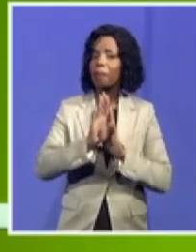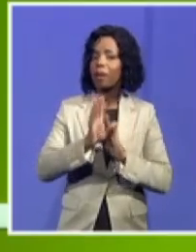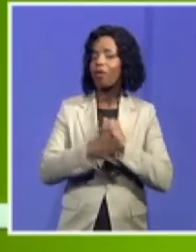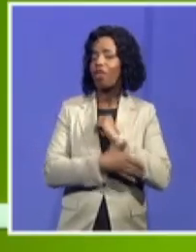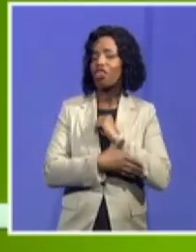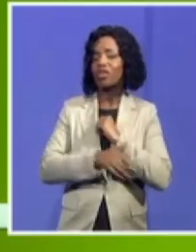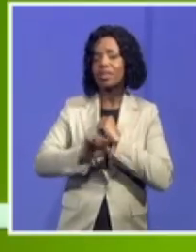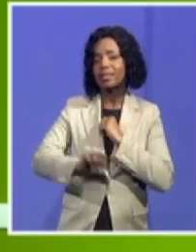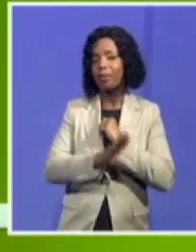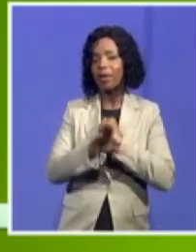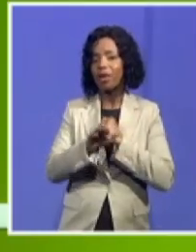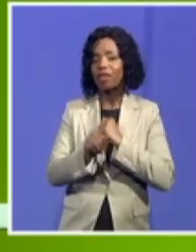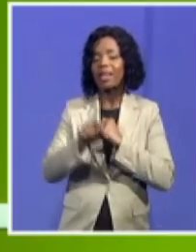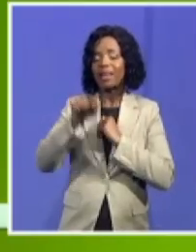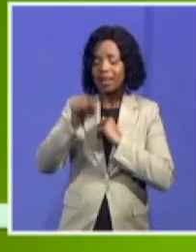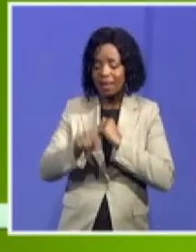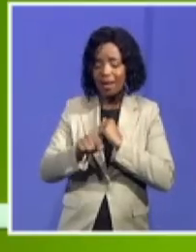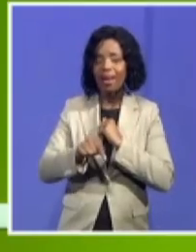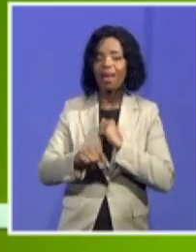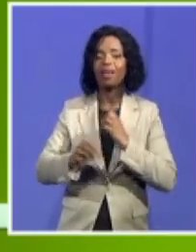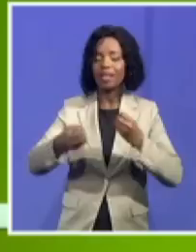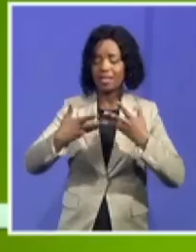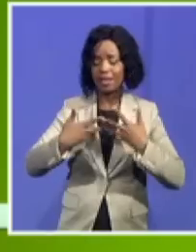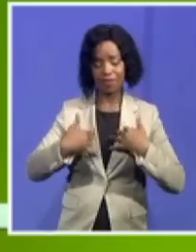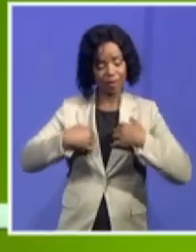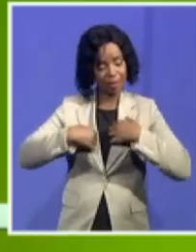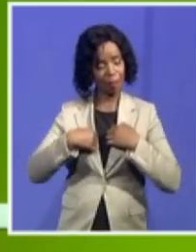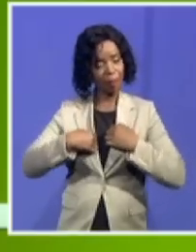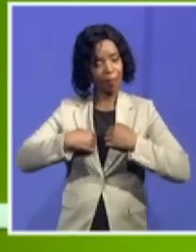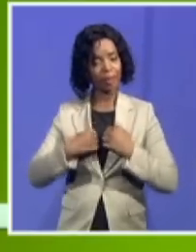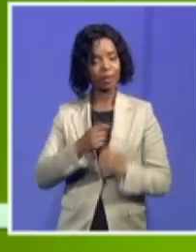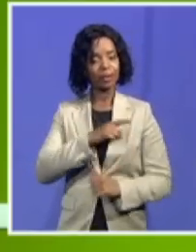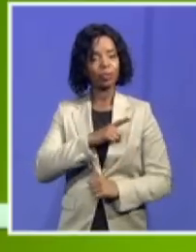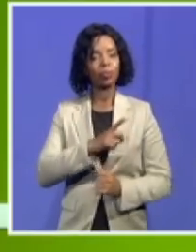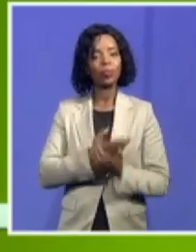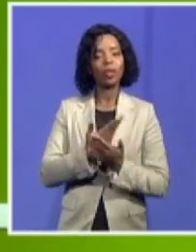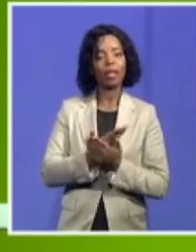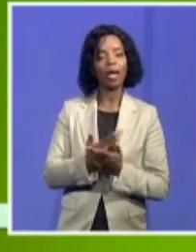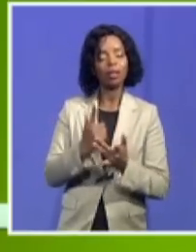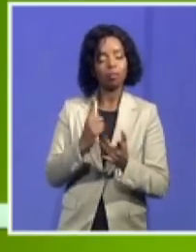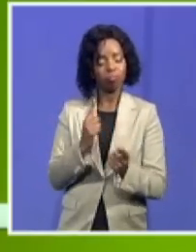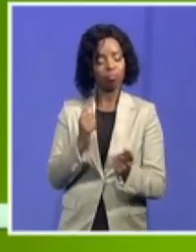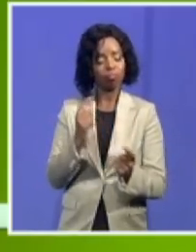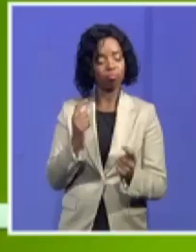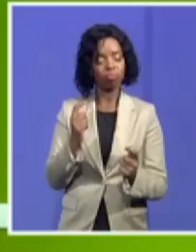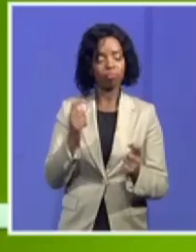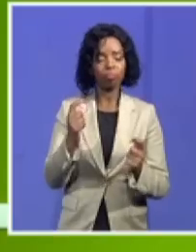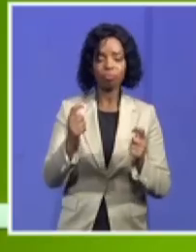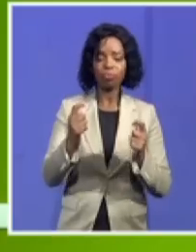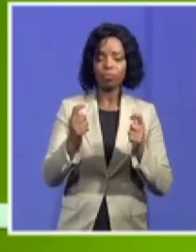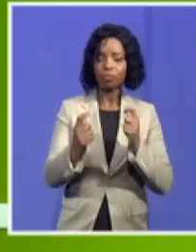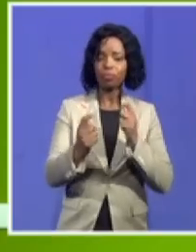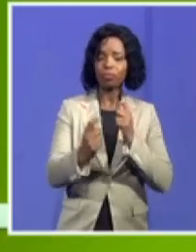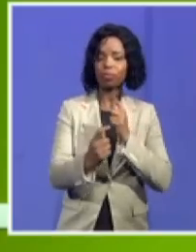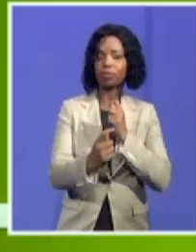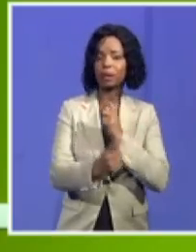necessary for us to be able to transition in an orderly and in a sustainable manner.